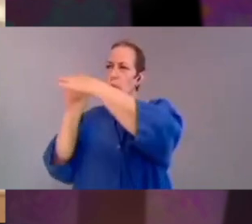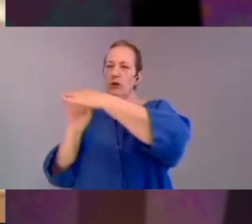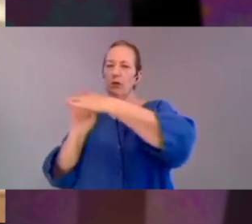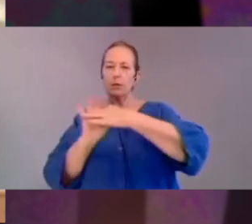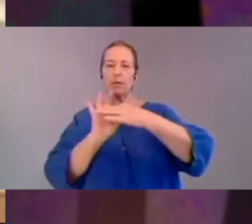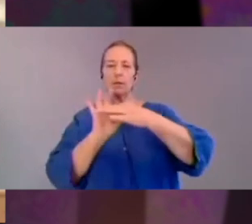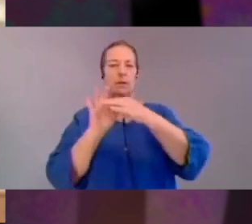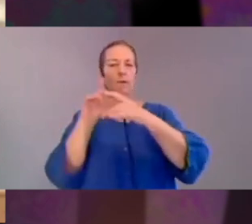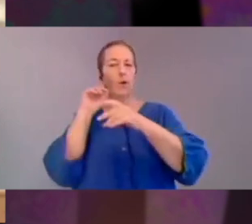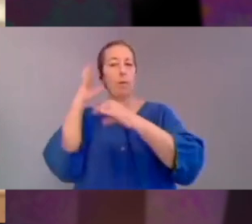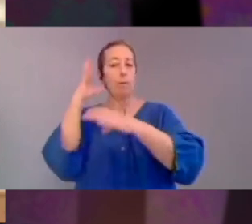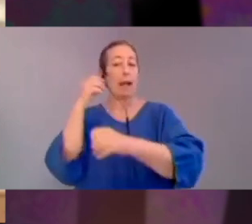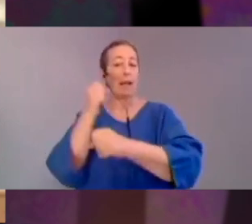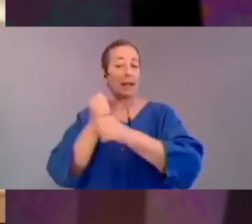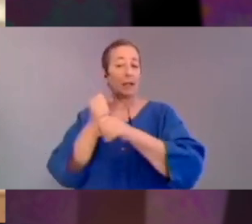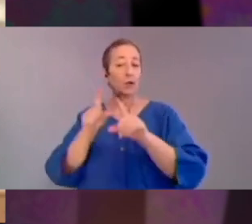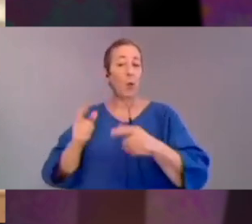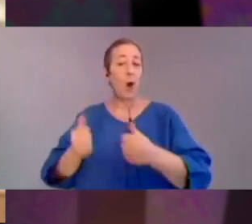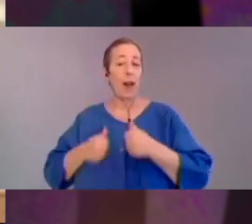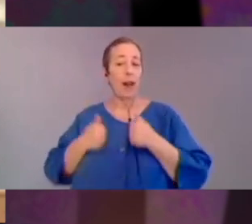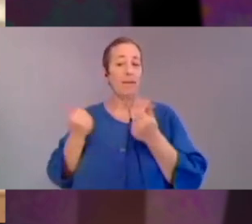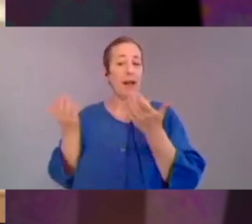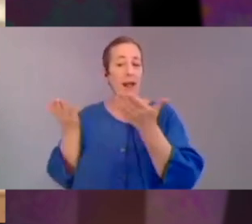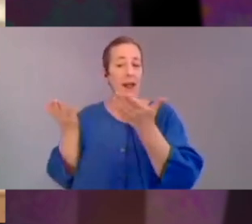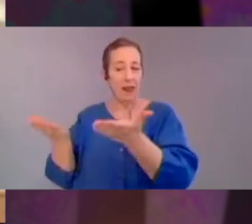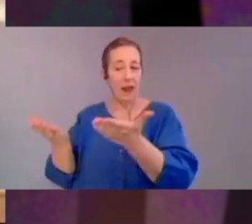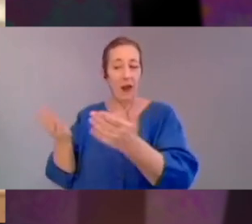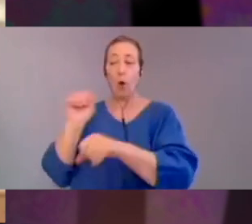through organizing together, through making art together.